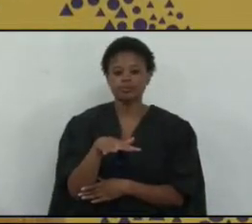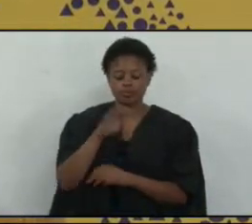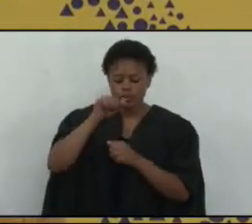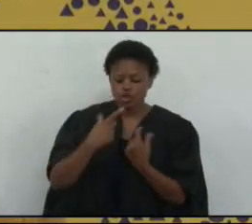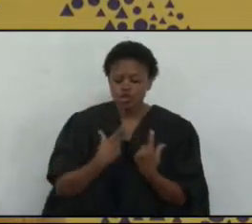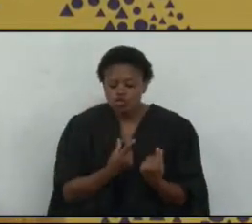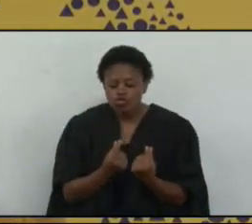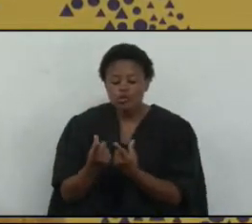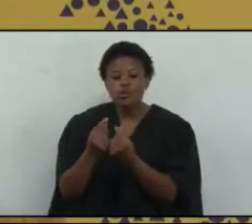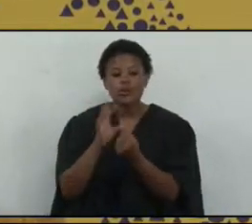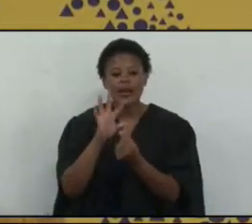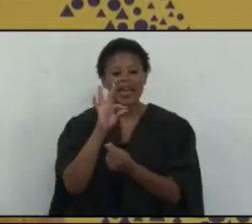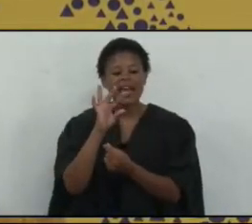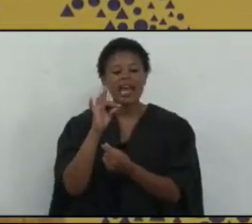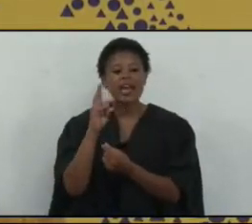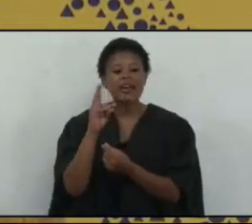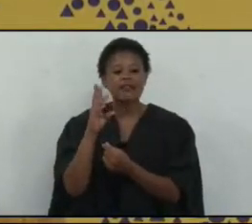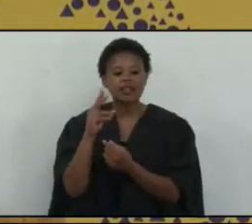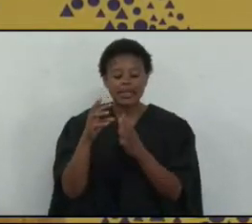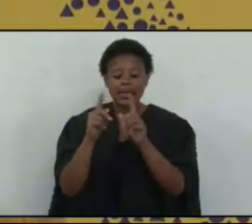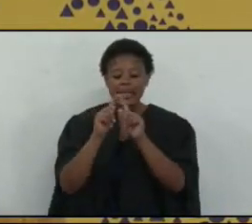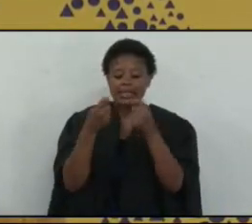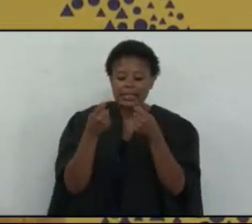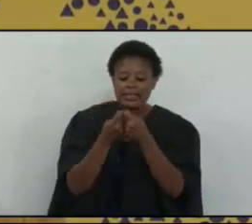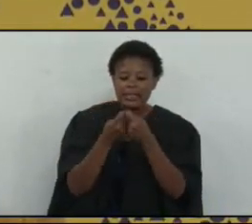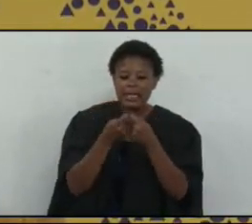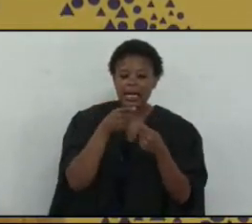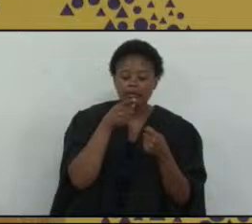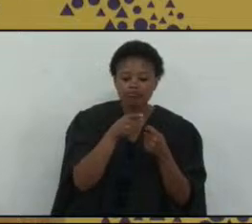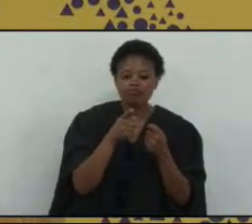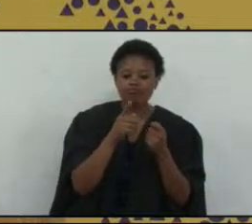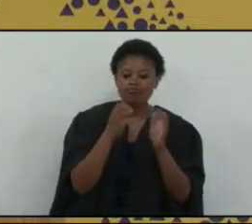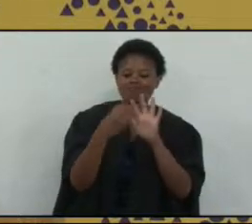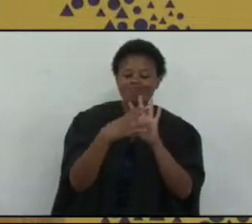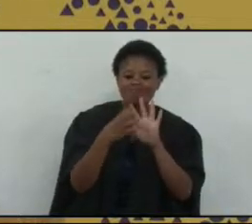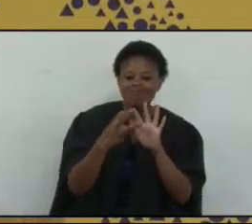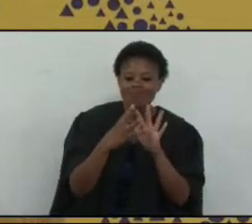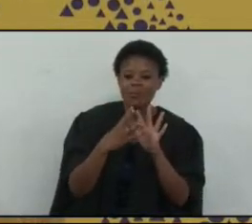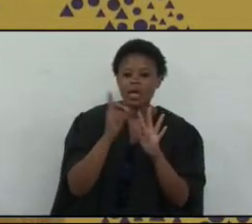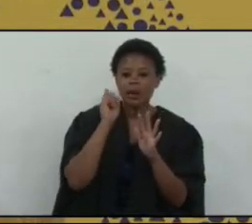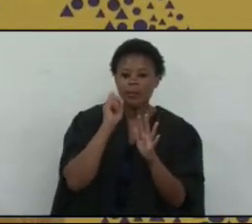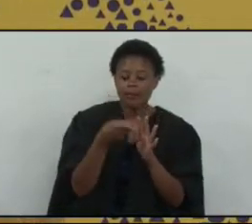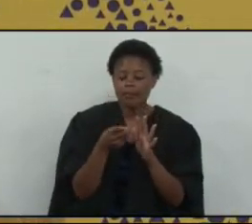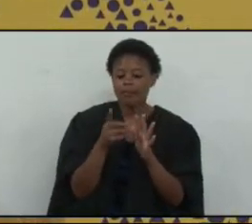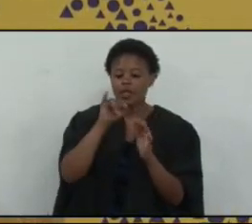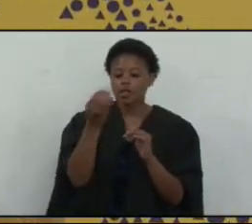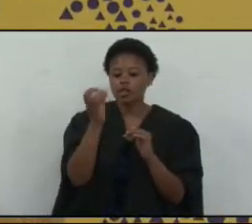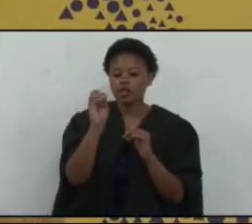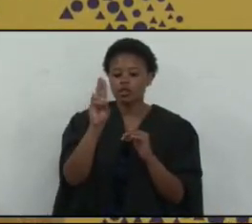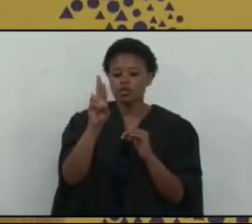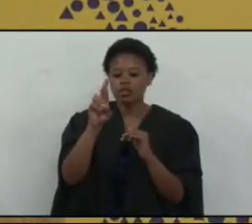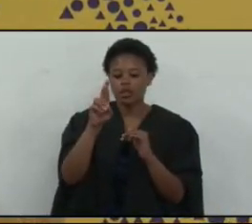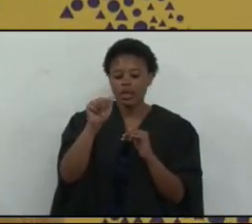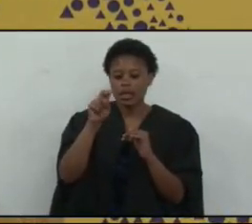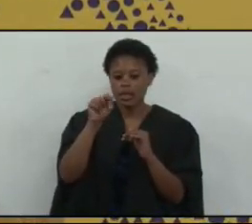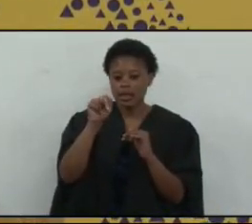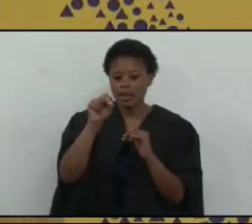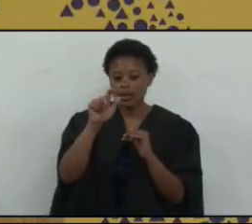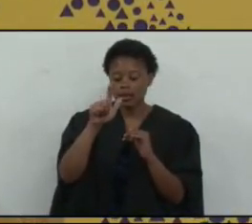that every day with a team of journalists who are committed to producing journalism that effects